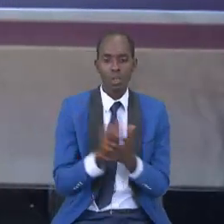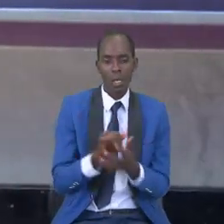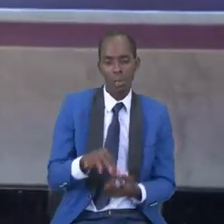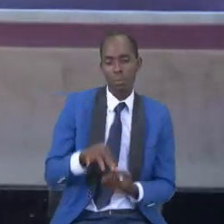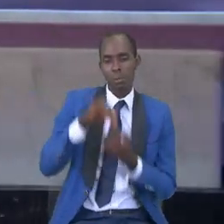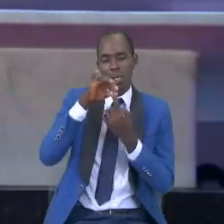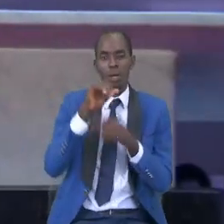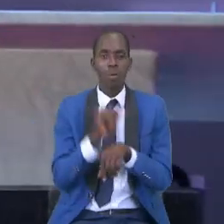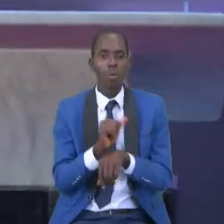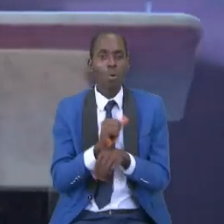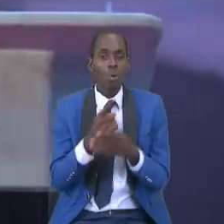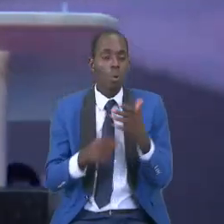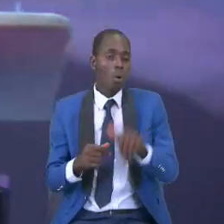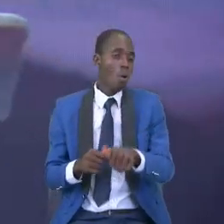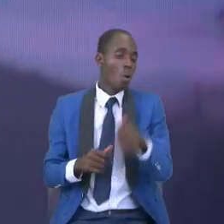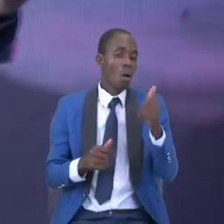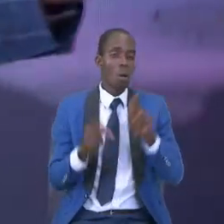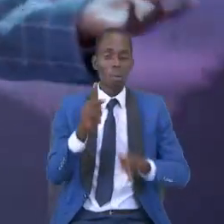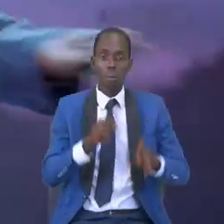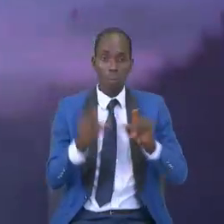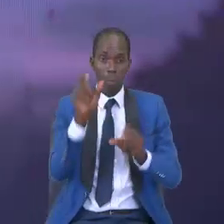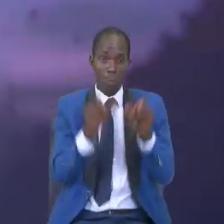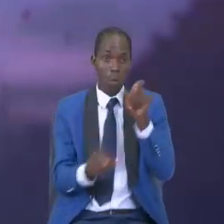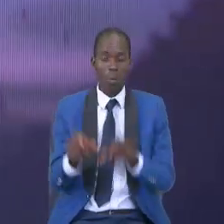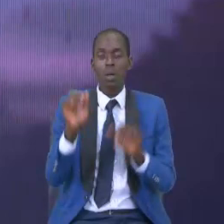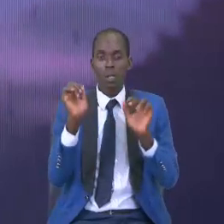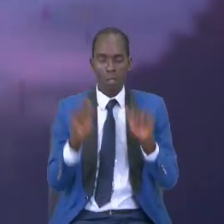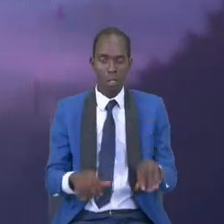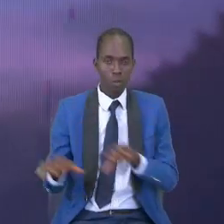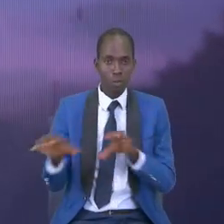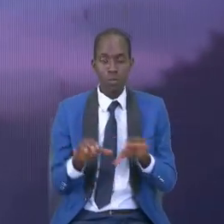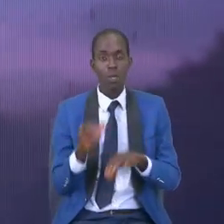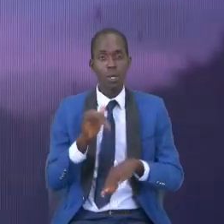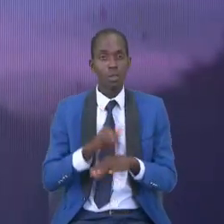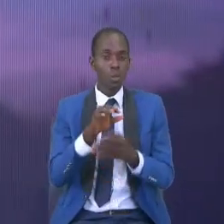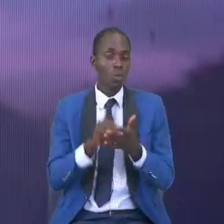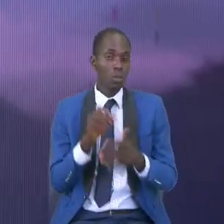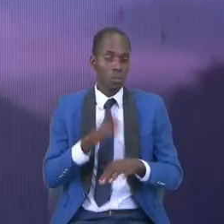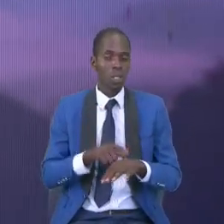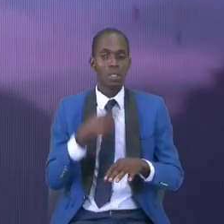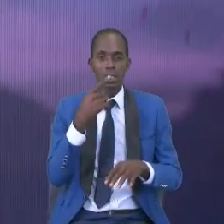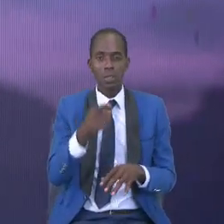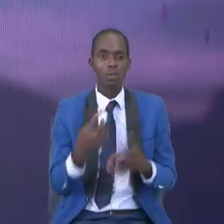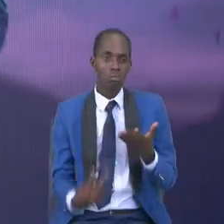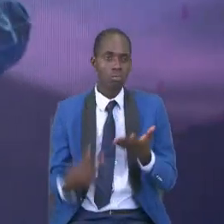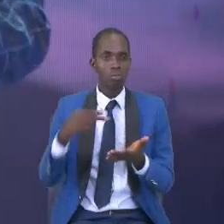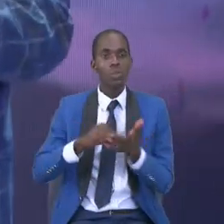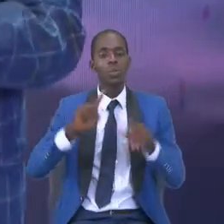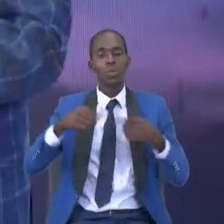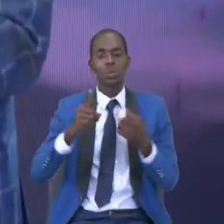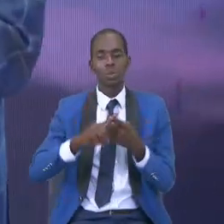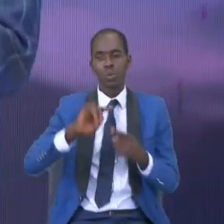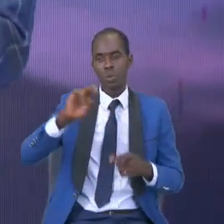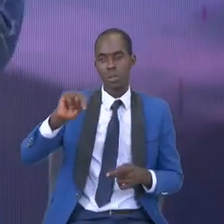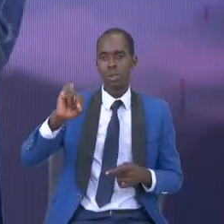no other person could do. At your time, or in Jonah's time, arise, go to Nineveh, that